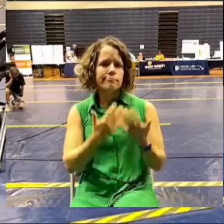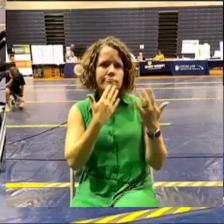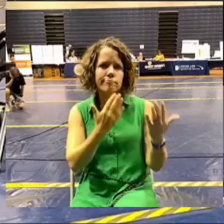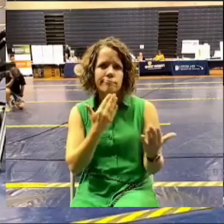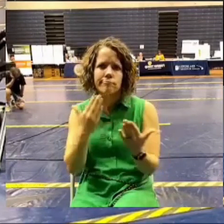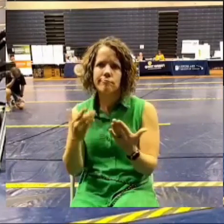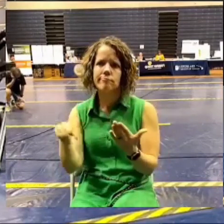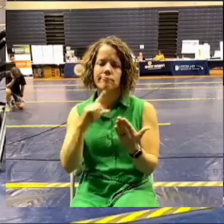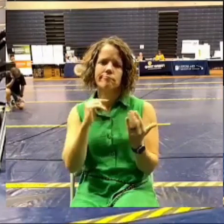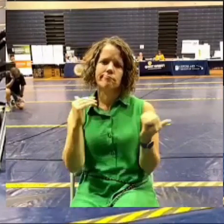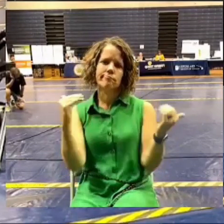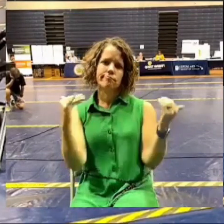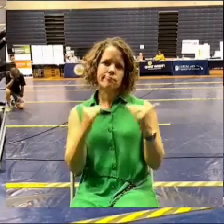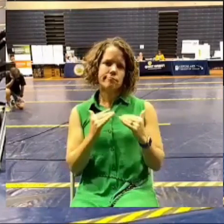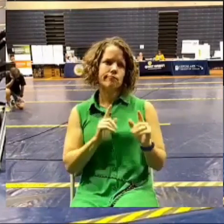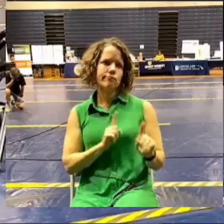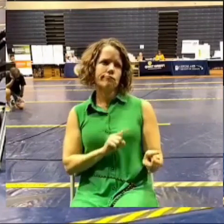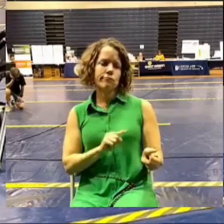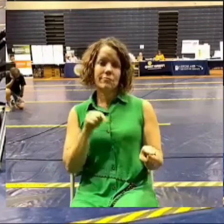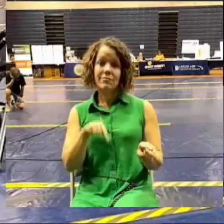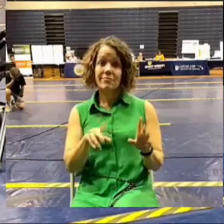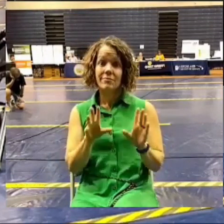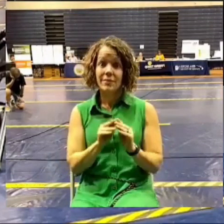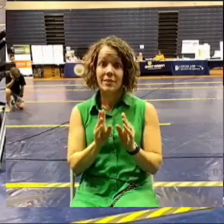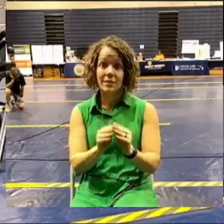What I'm about to share with you guys is probably